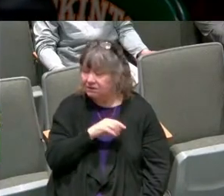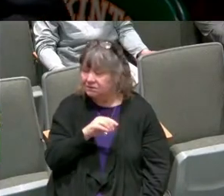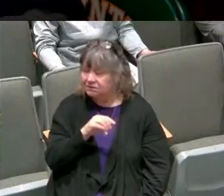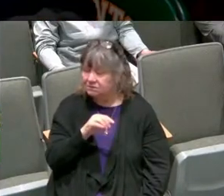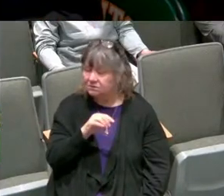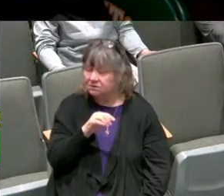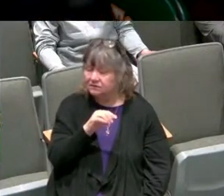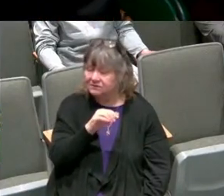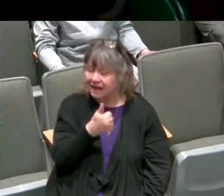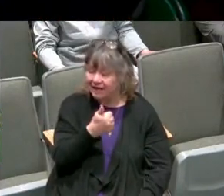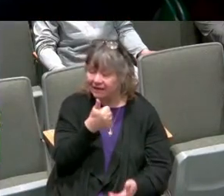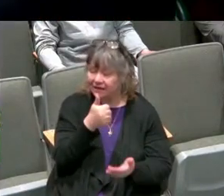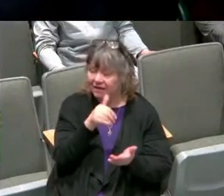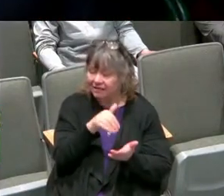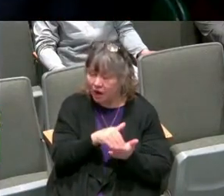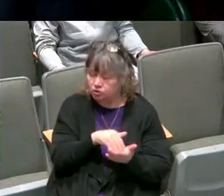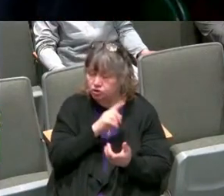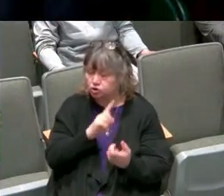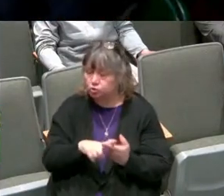thousand five hundred dollars